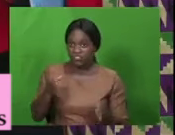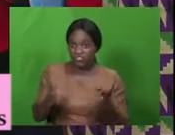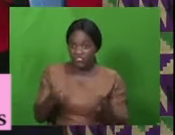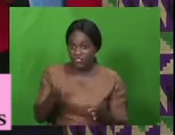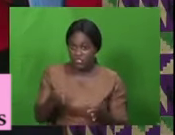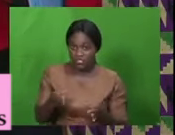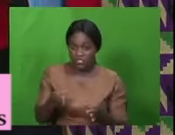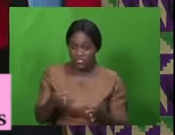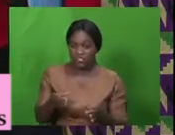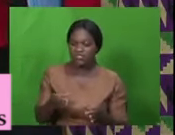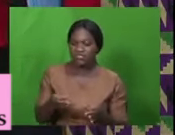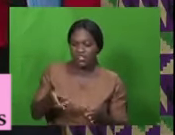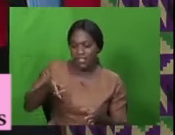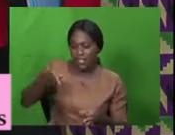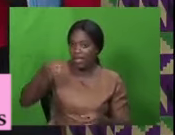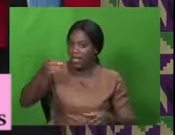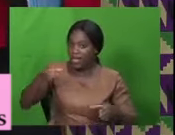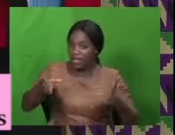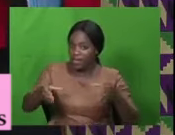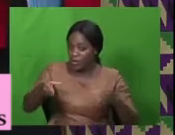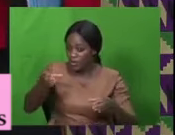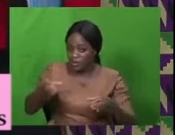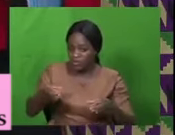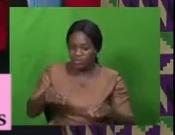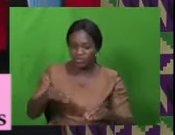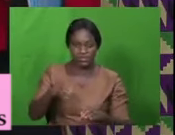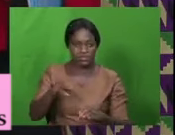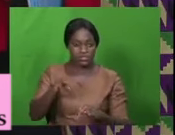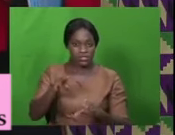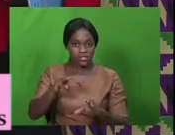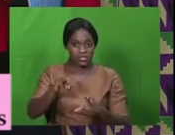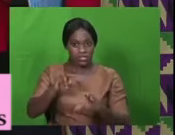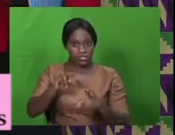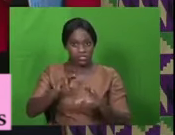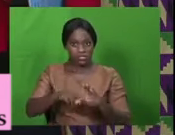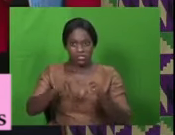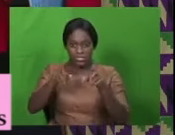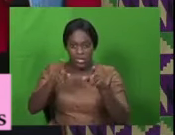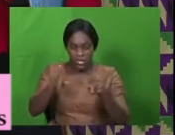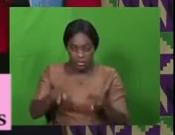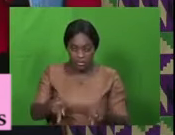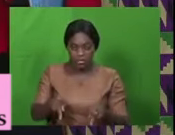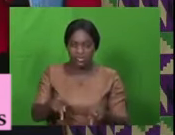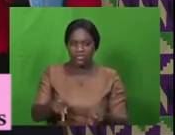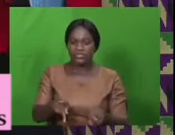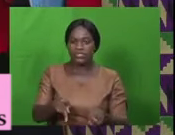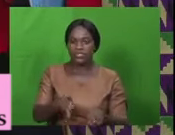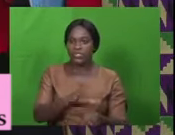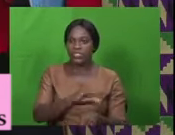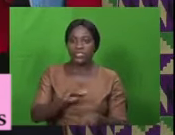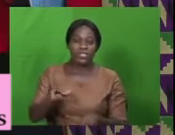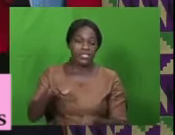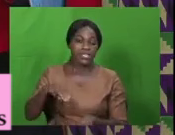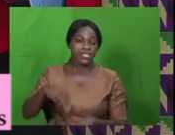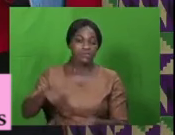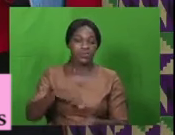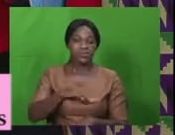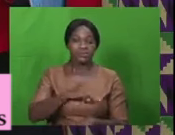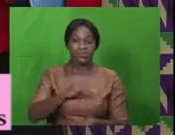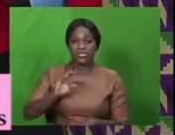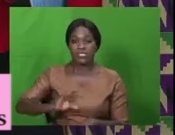the Supreme Court, Chairperson Nana Uto Sribo II and members of the Council of